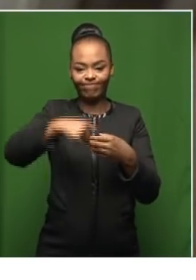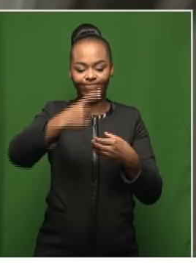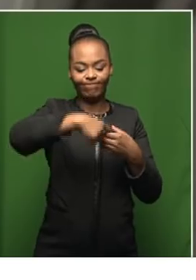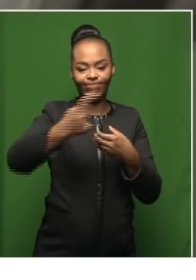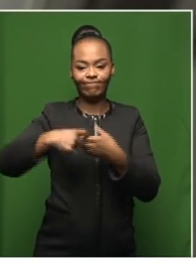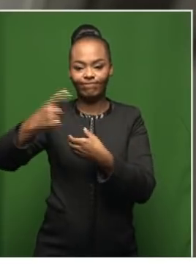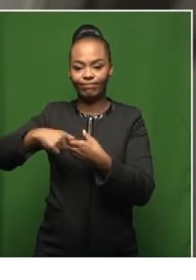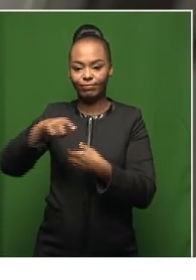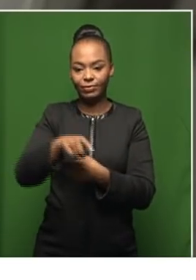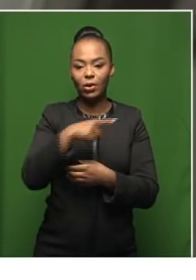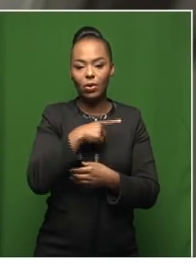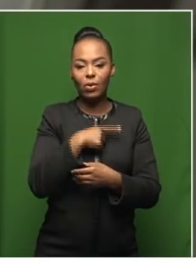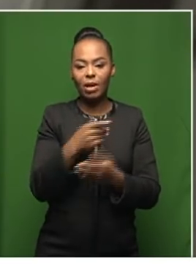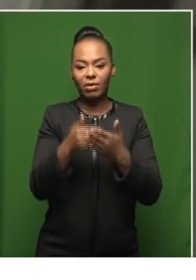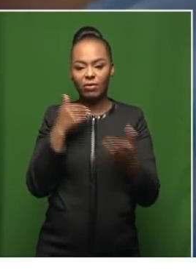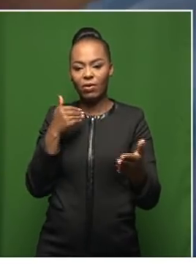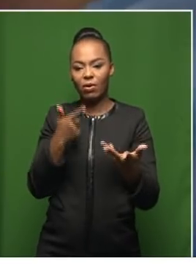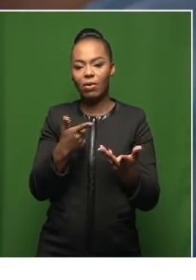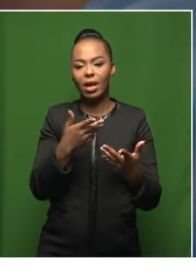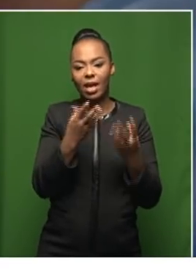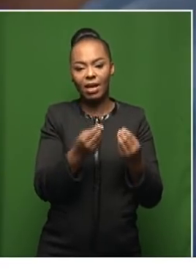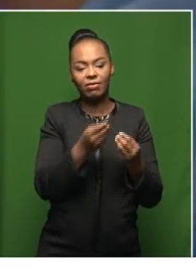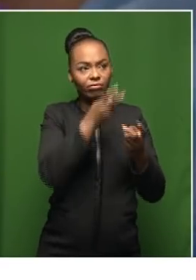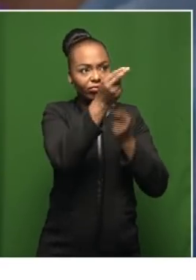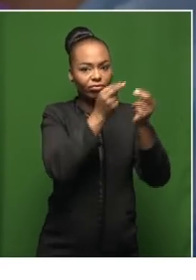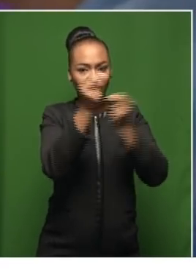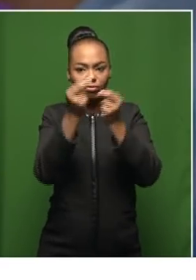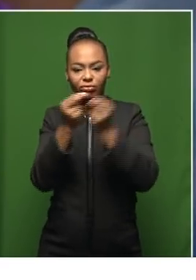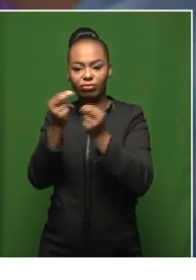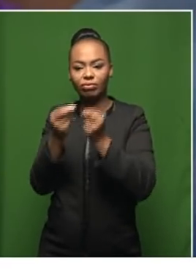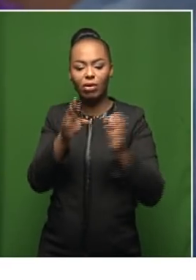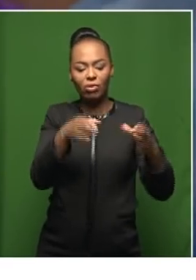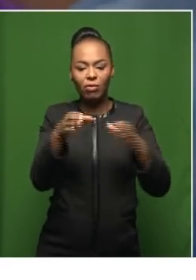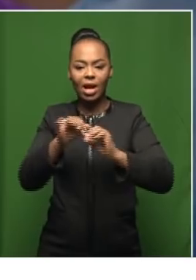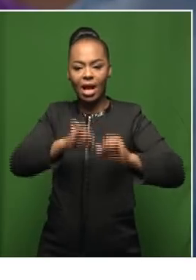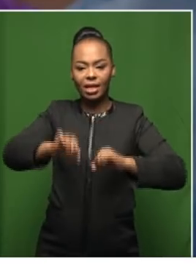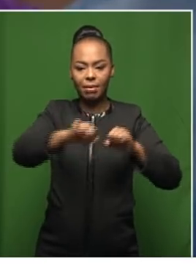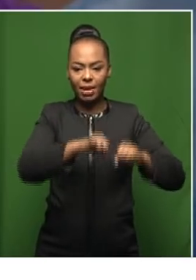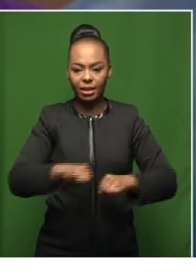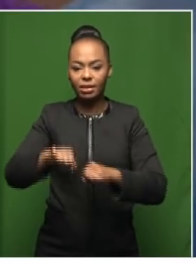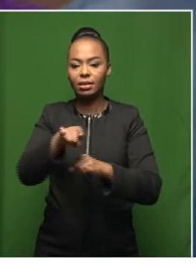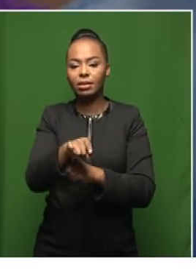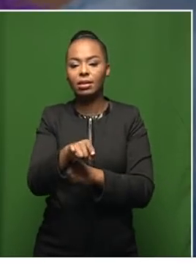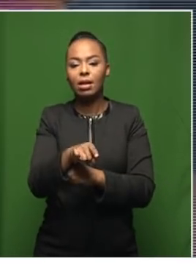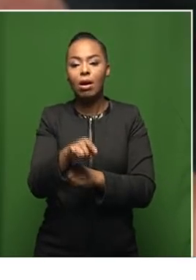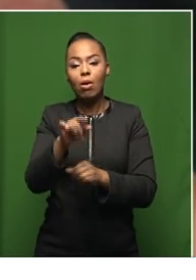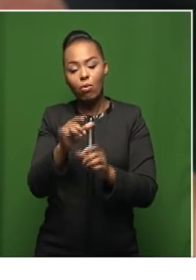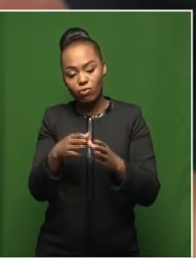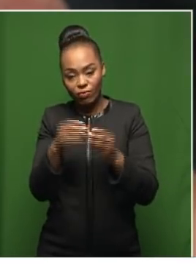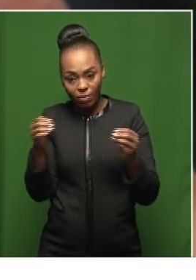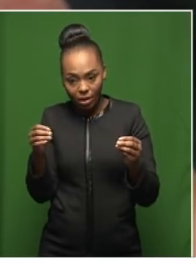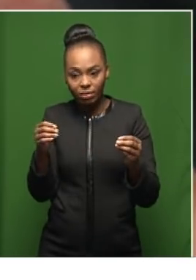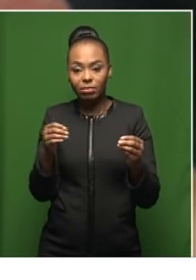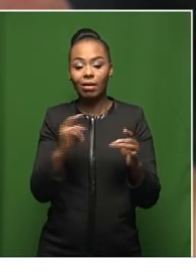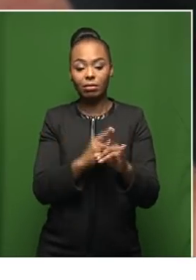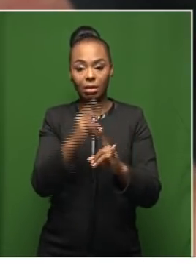of the conditions that were associated with bilateral agreements. And then once there was a sense of